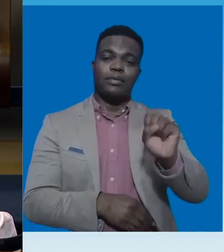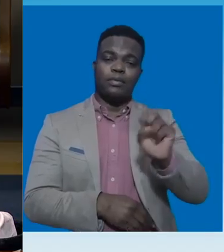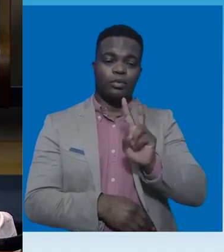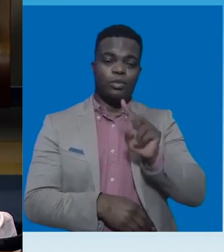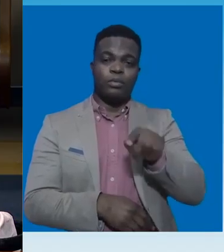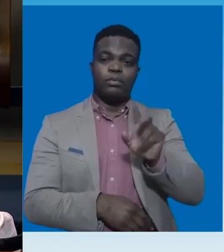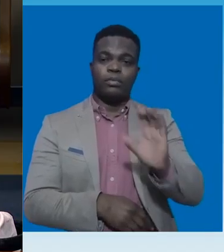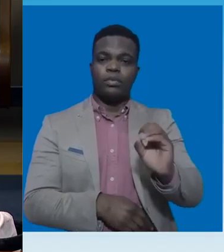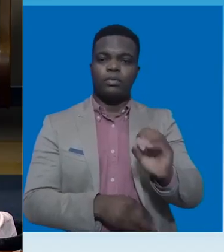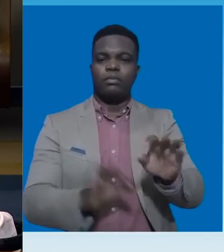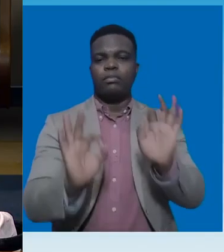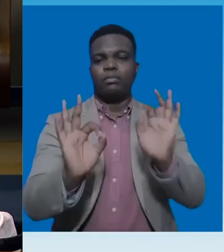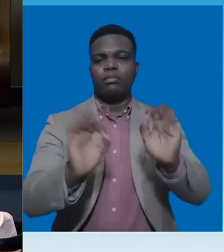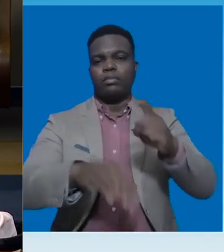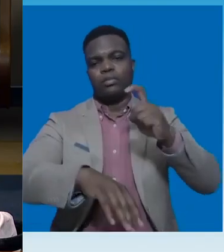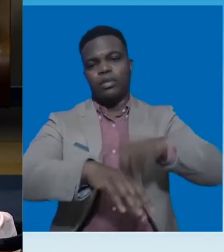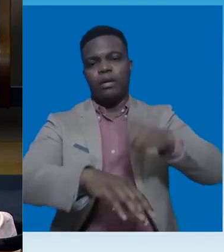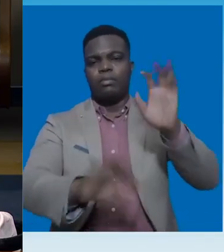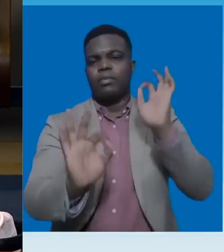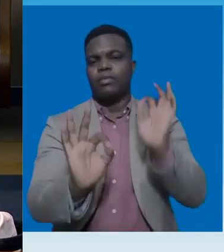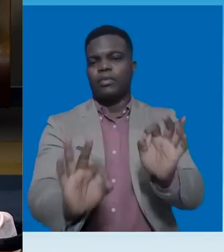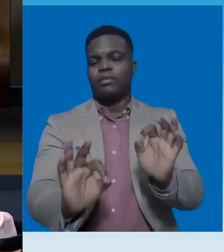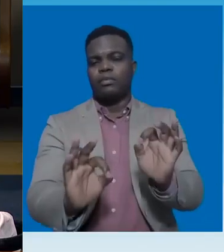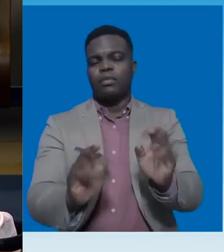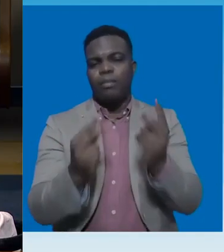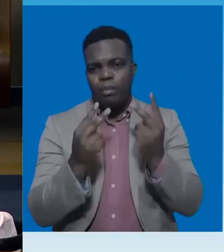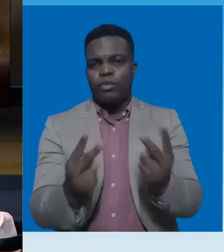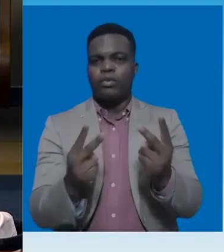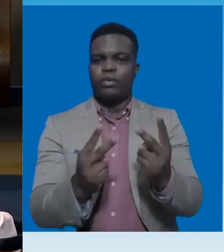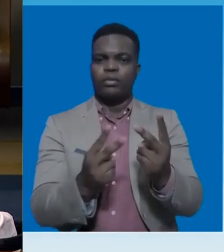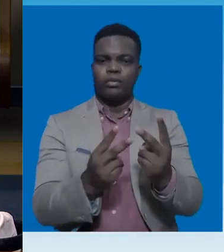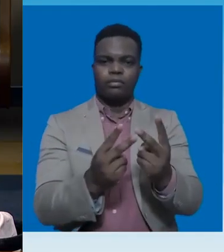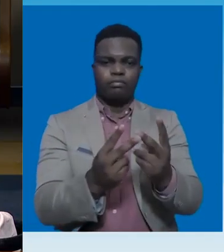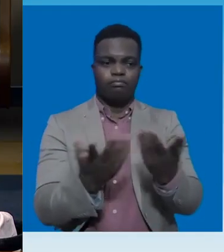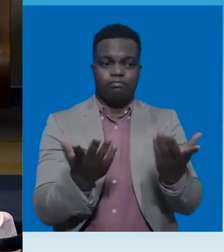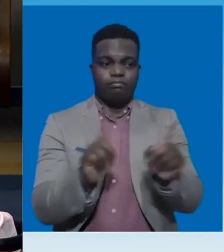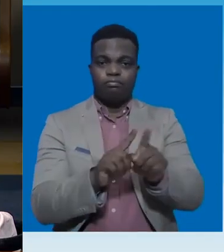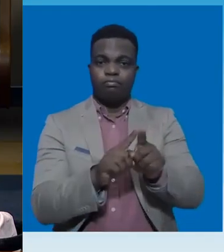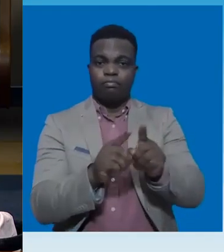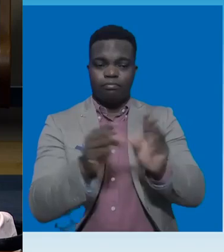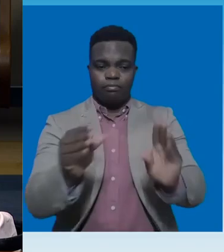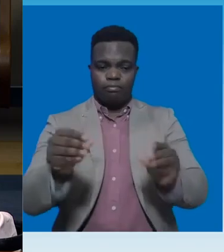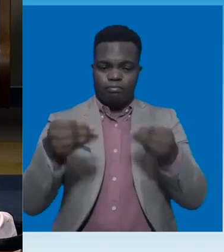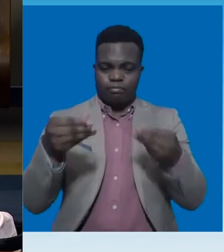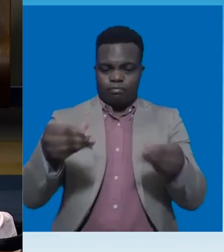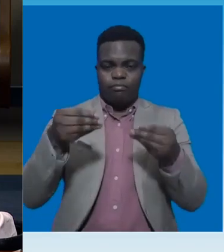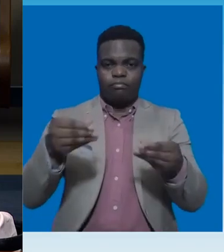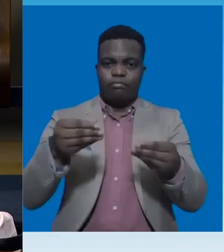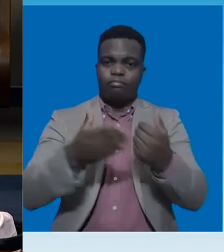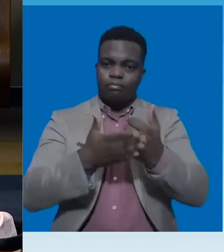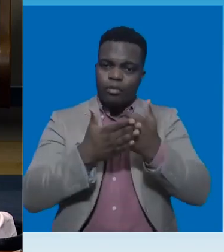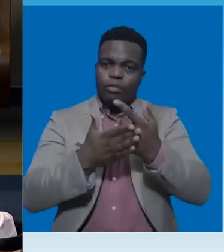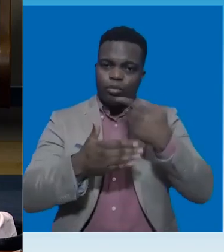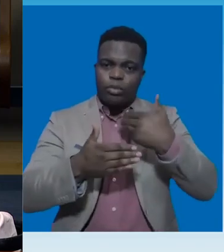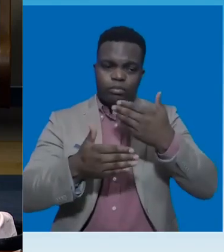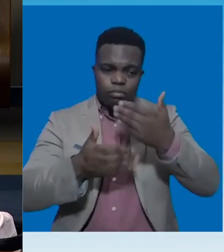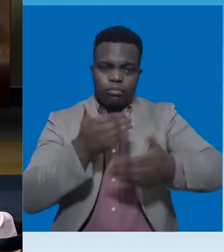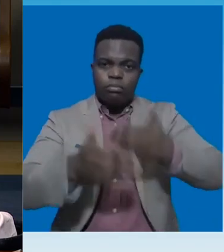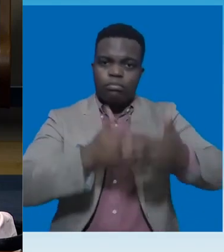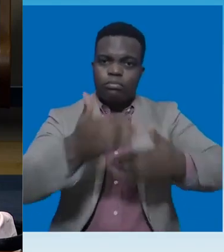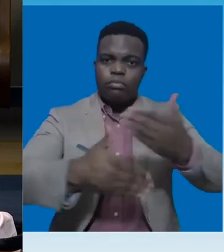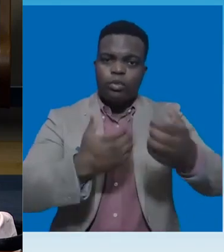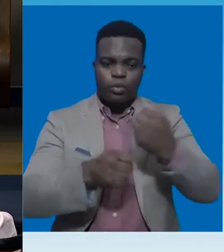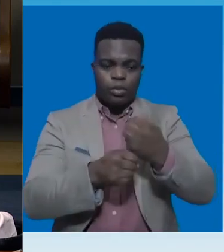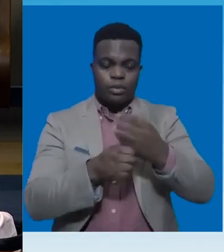serve not only as a framework for internal UN reform, but as a catalyst for transformative